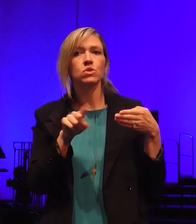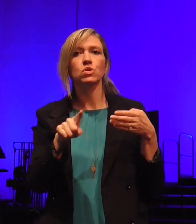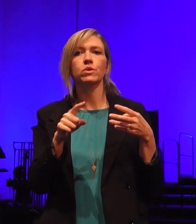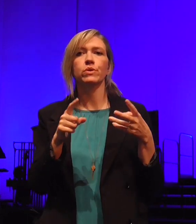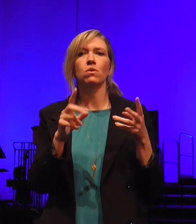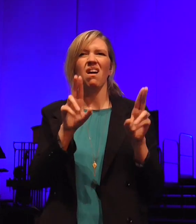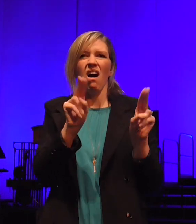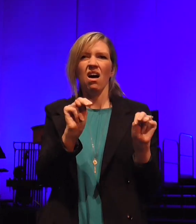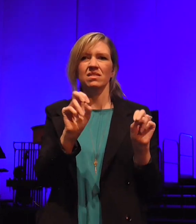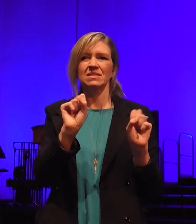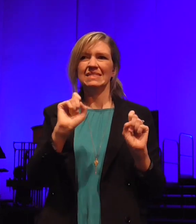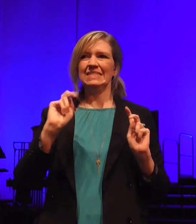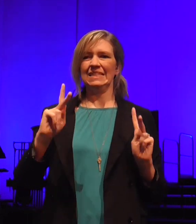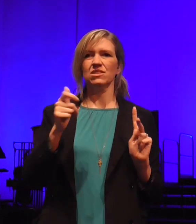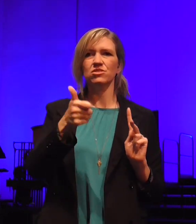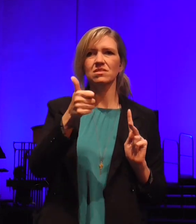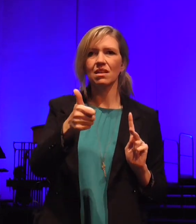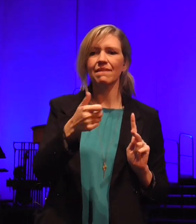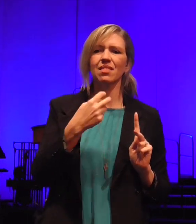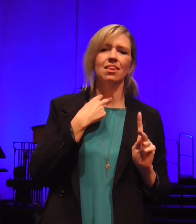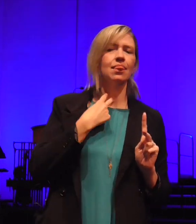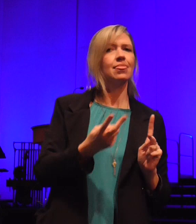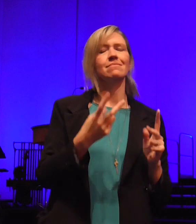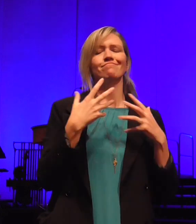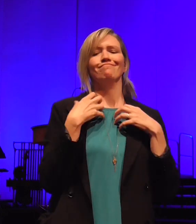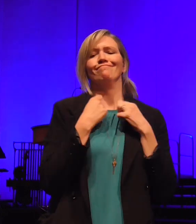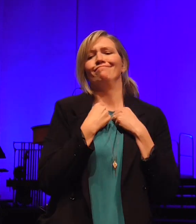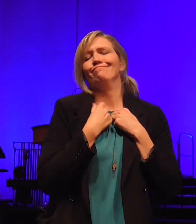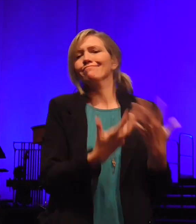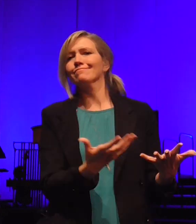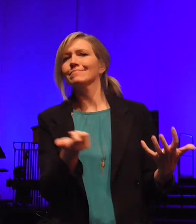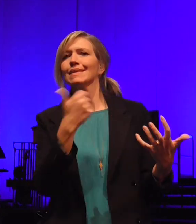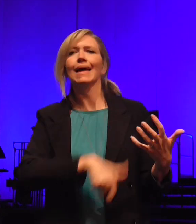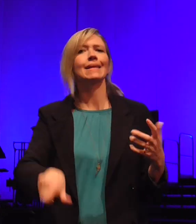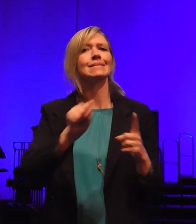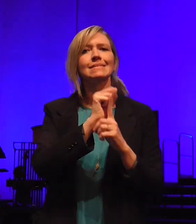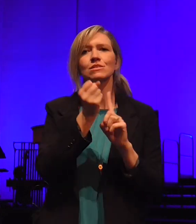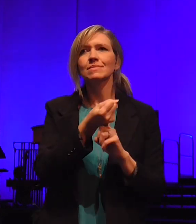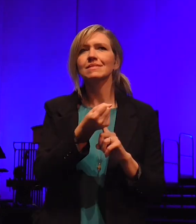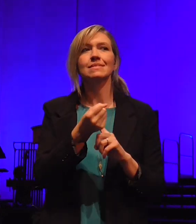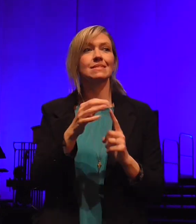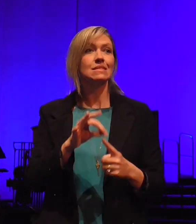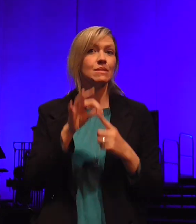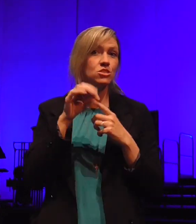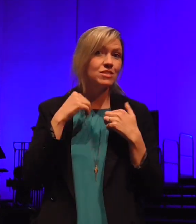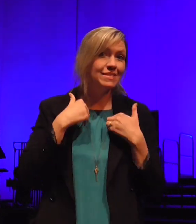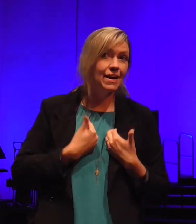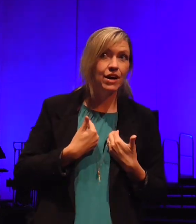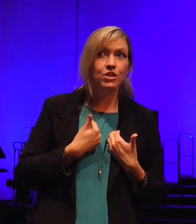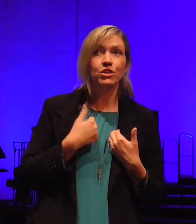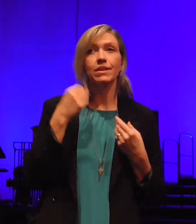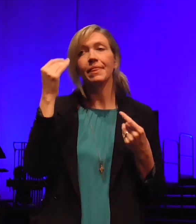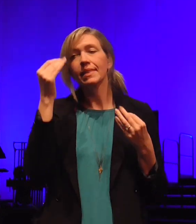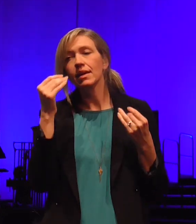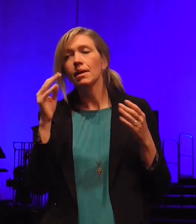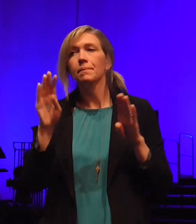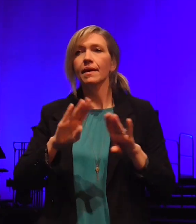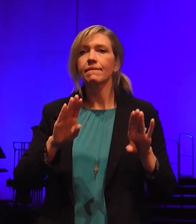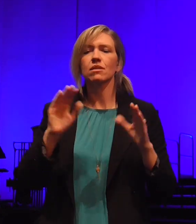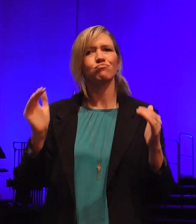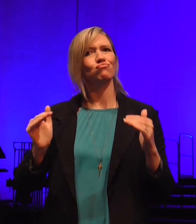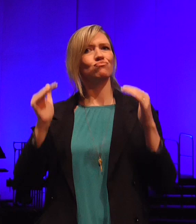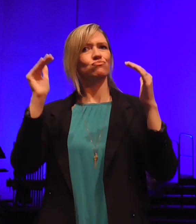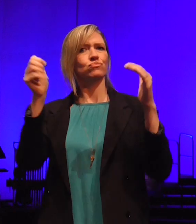to unstick yourself from any circumstance and especially tired mode of thinking and behaving to